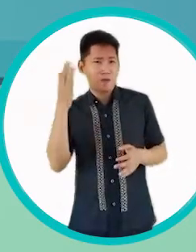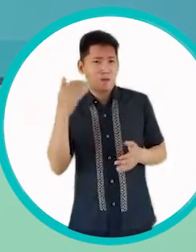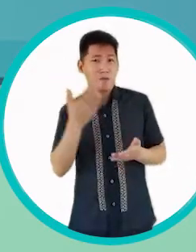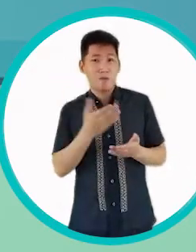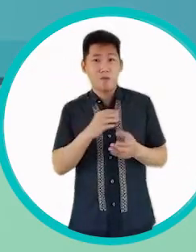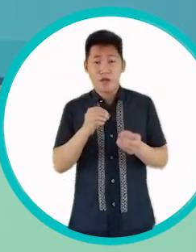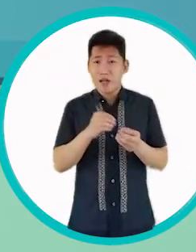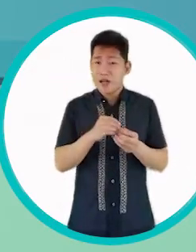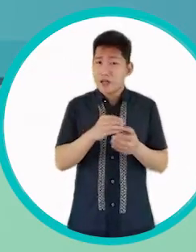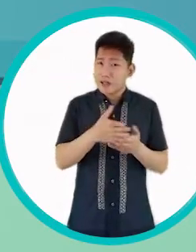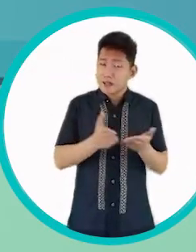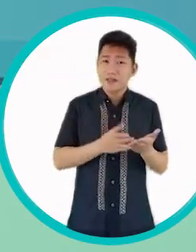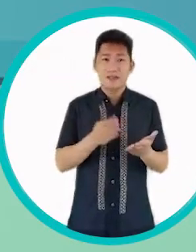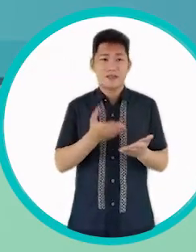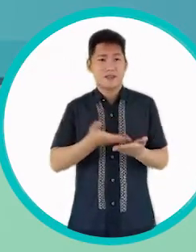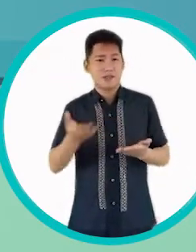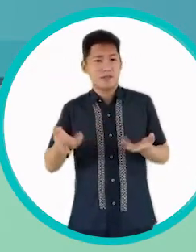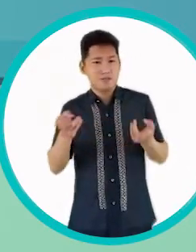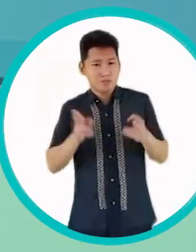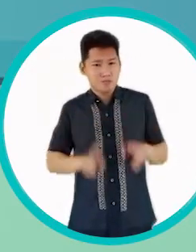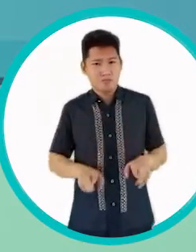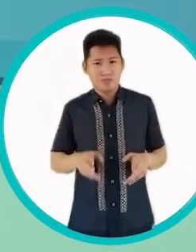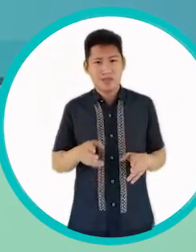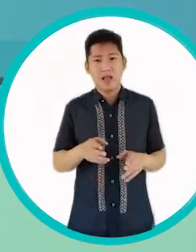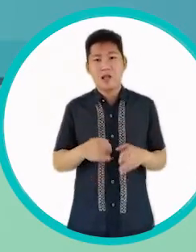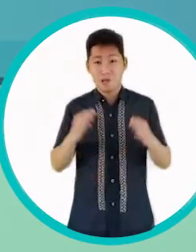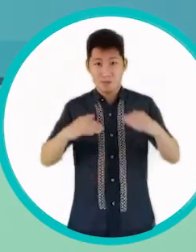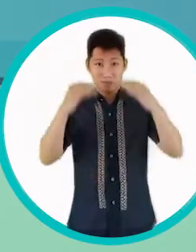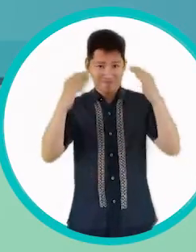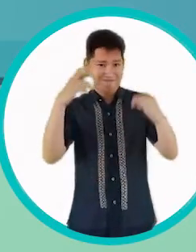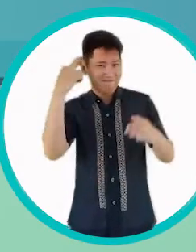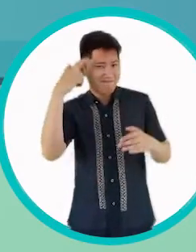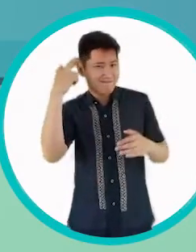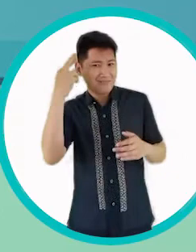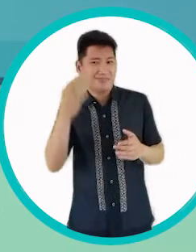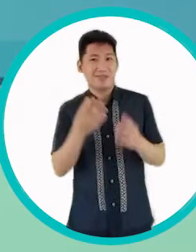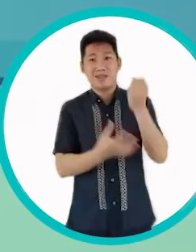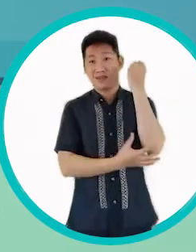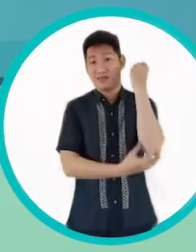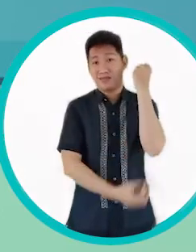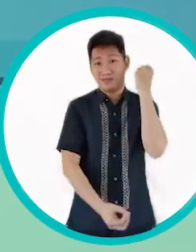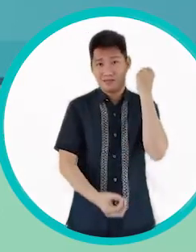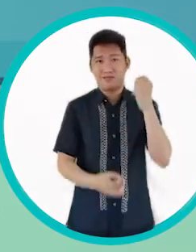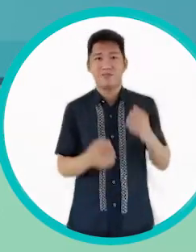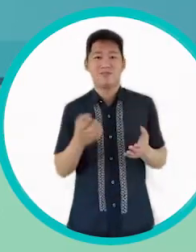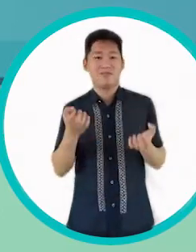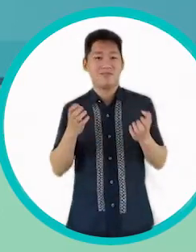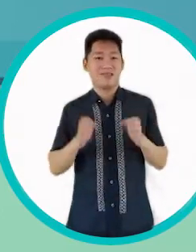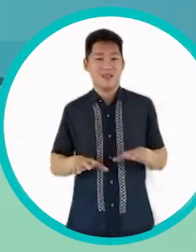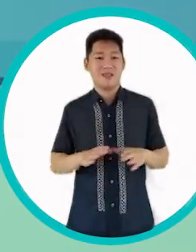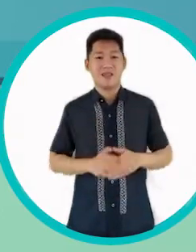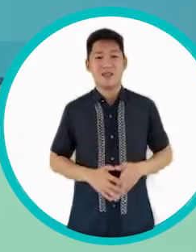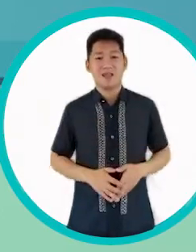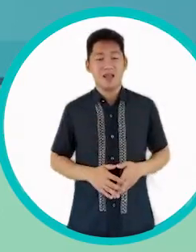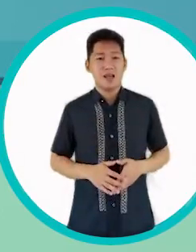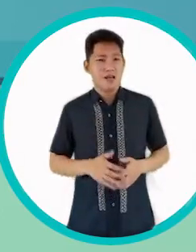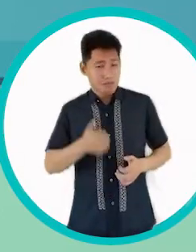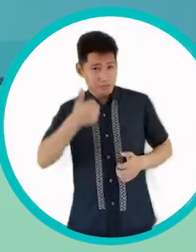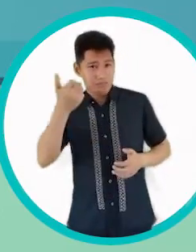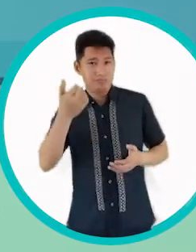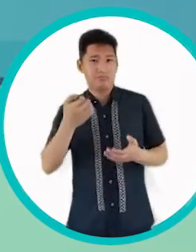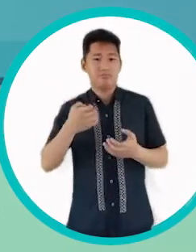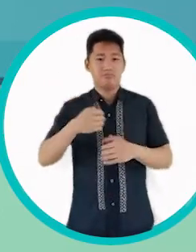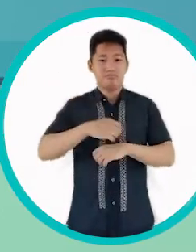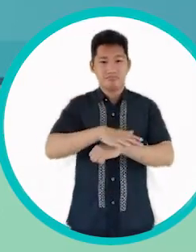why something happens. It is the main reason or root of the event. On contrary,